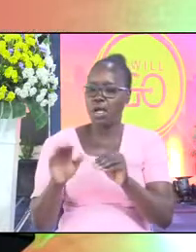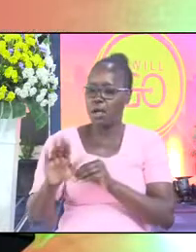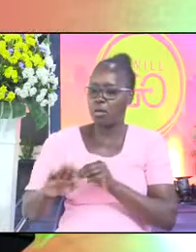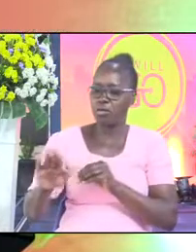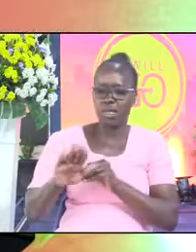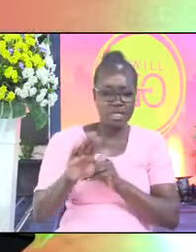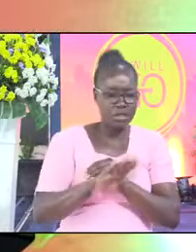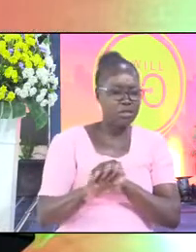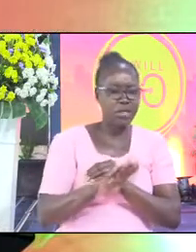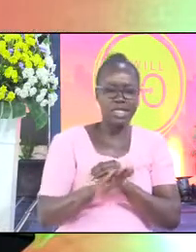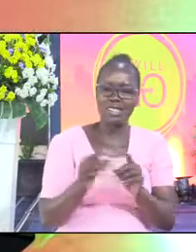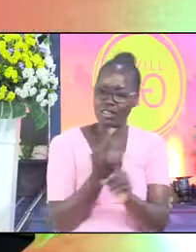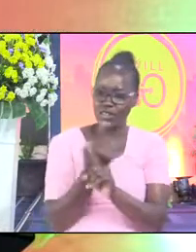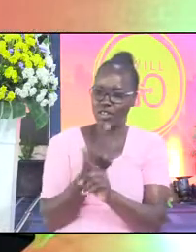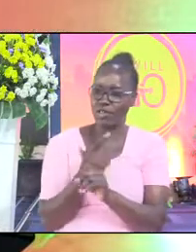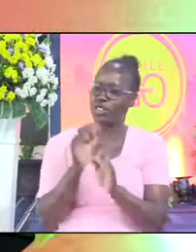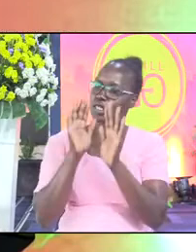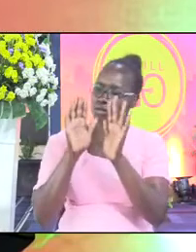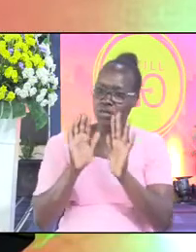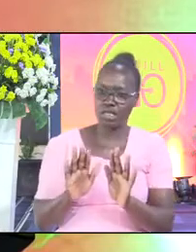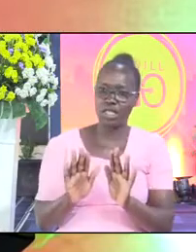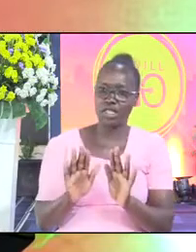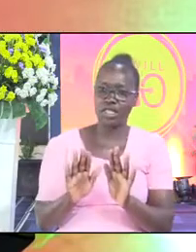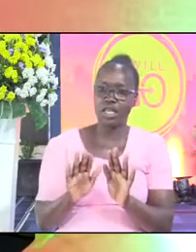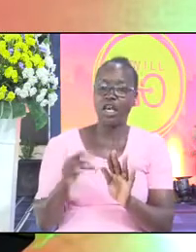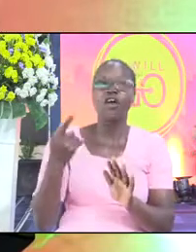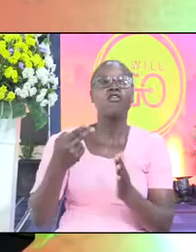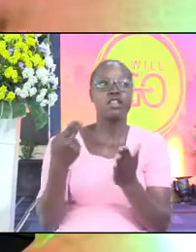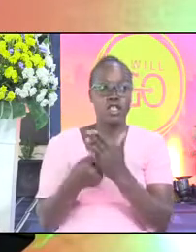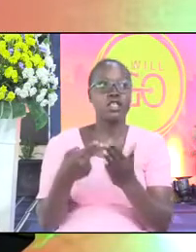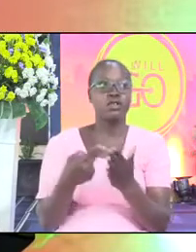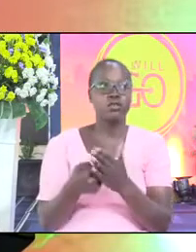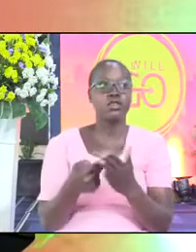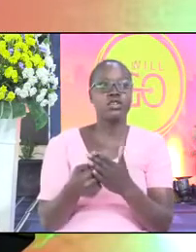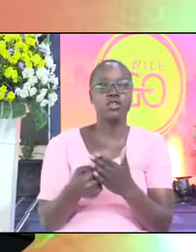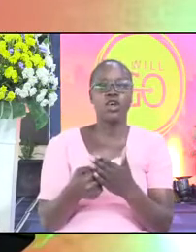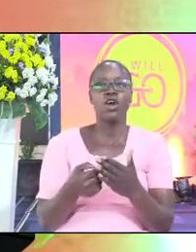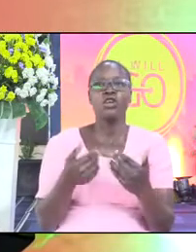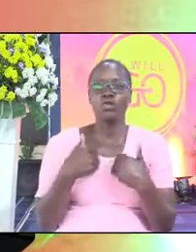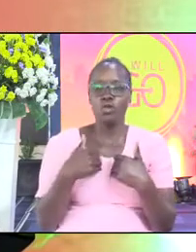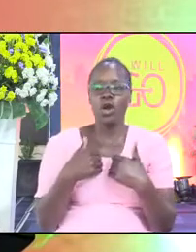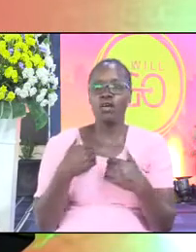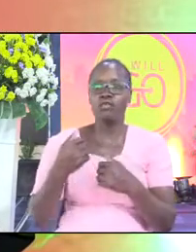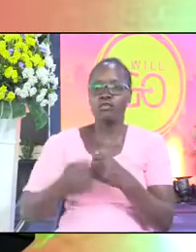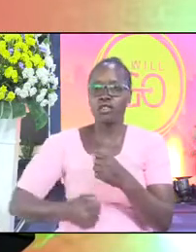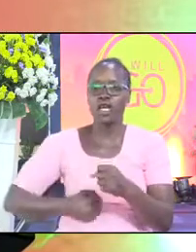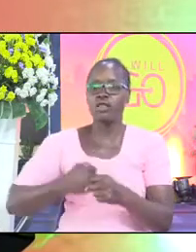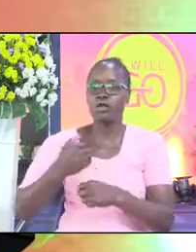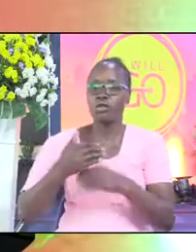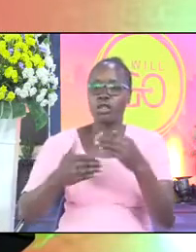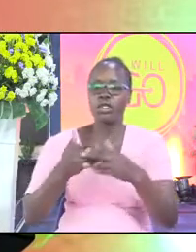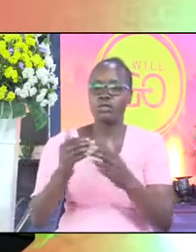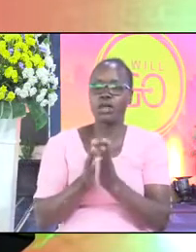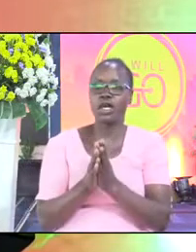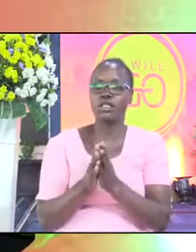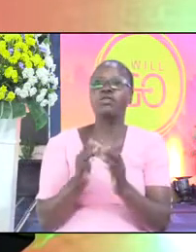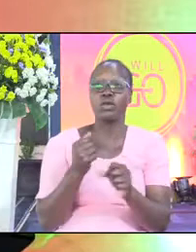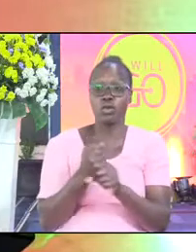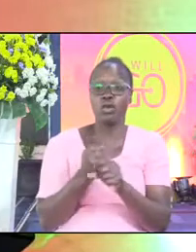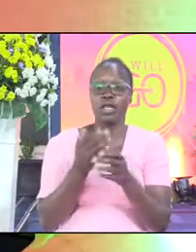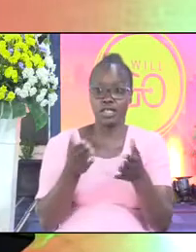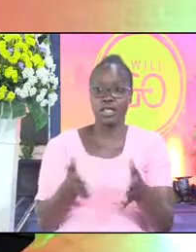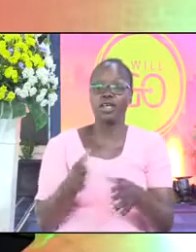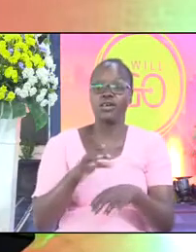place, it was necessary for the Hebrews to build certain wells as we do here